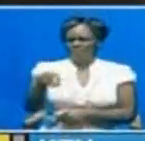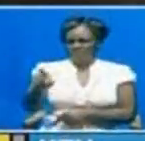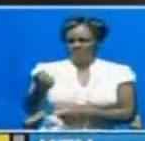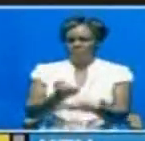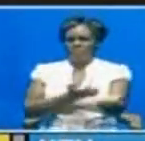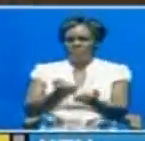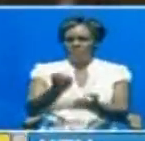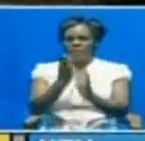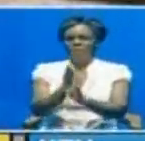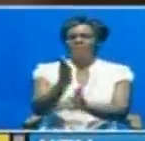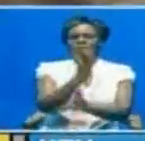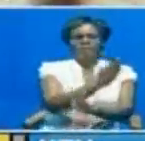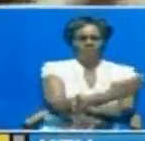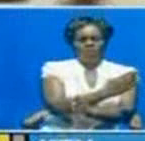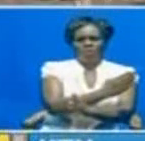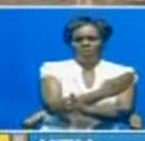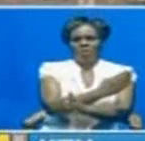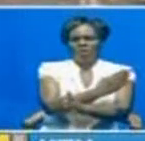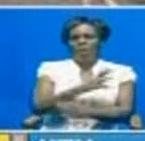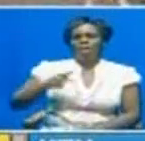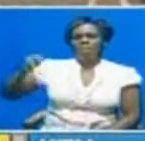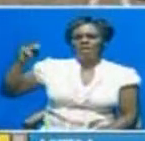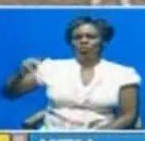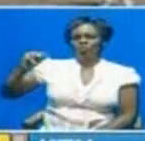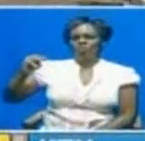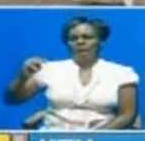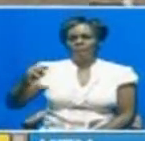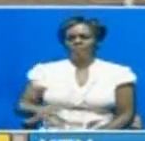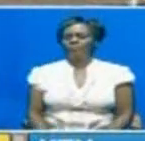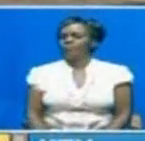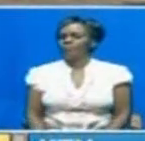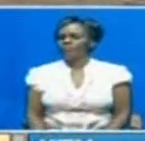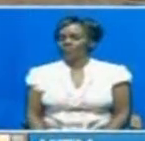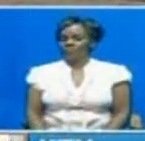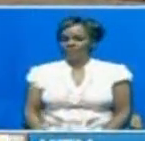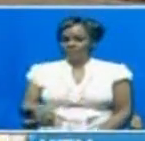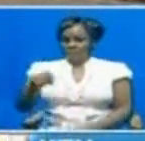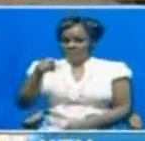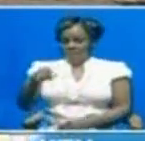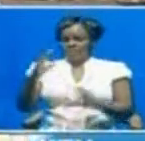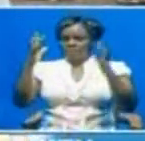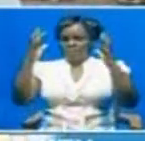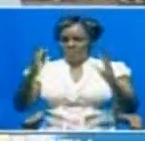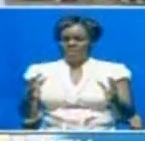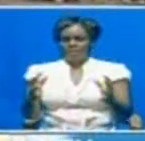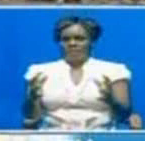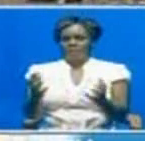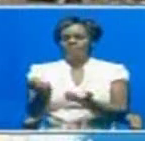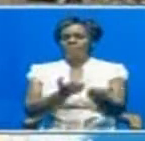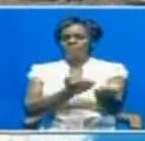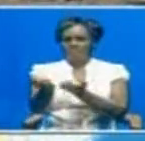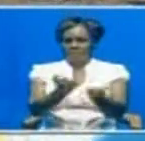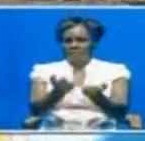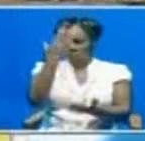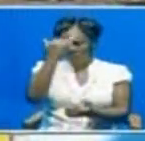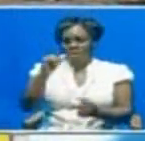sold before they can be mated by a bull. That is actually one of our biggest sales, because